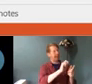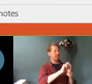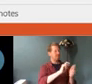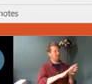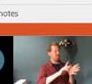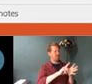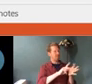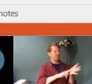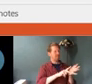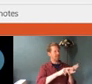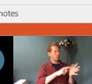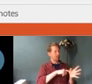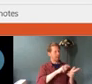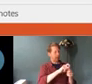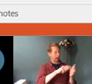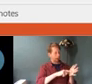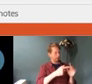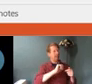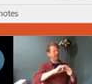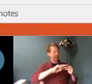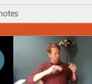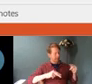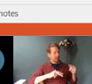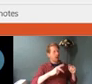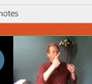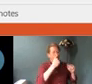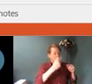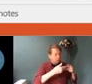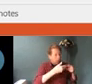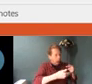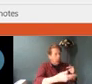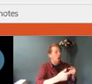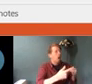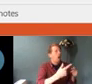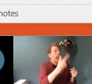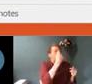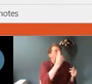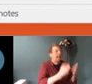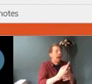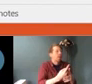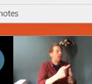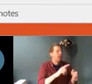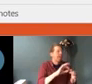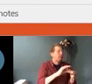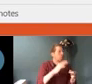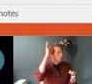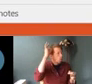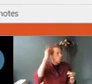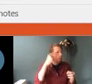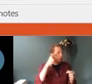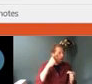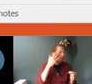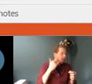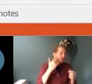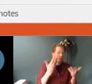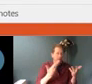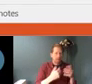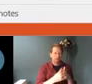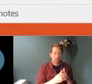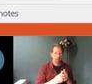it estimates which populations, the origin, the ancestry of the sample is most likely or most closely related